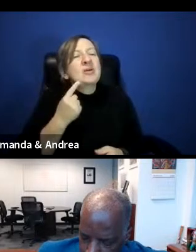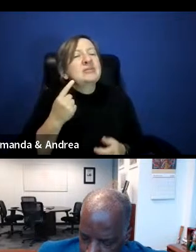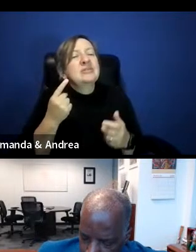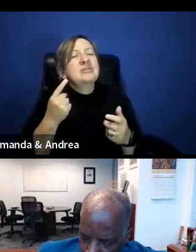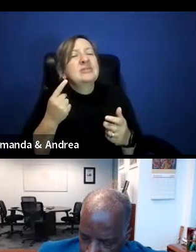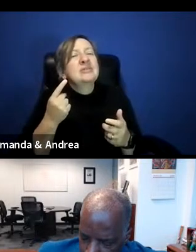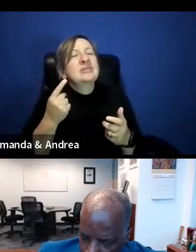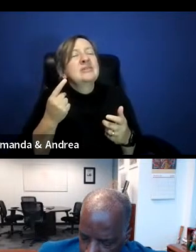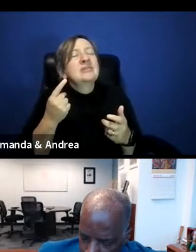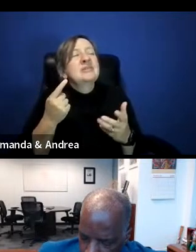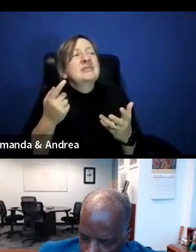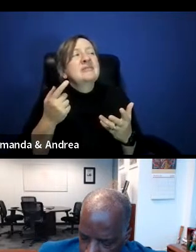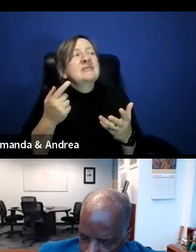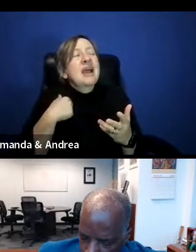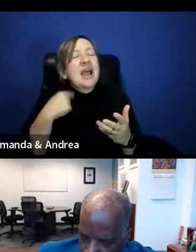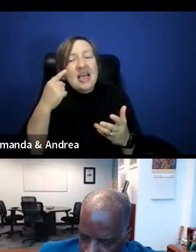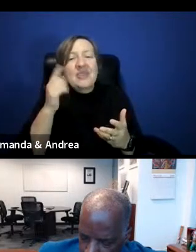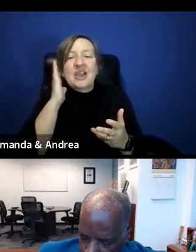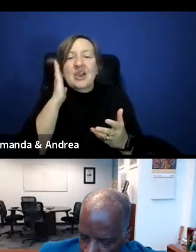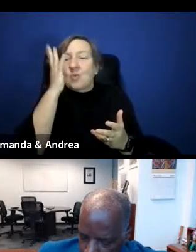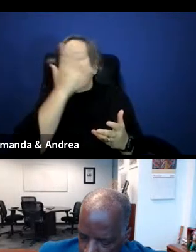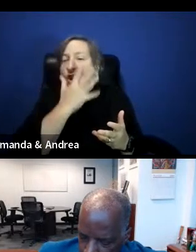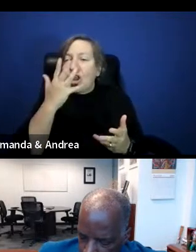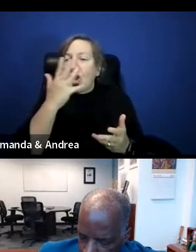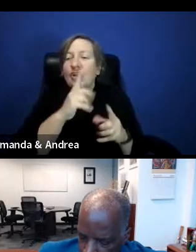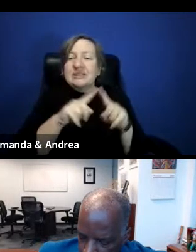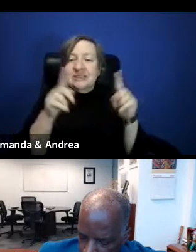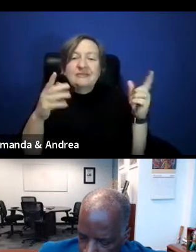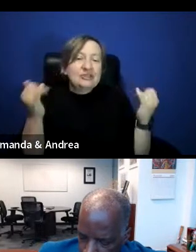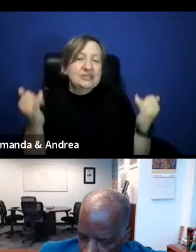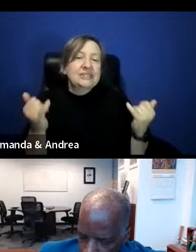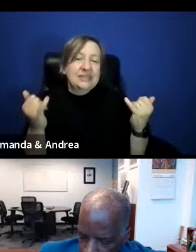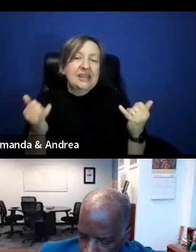I think the look would be different today.